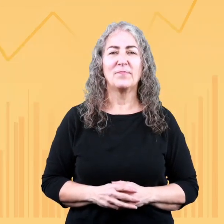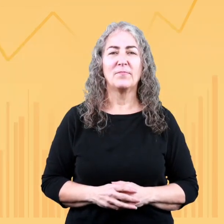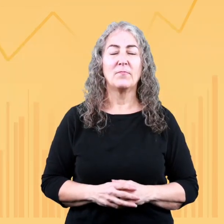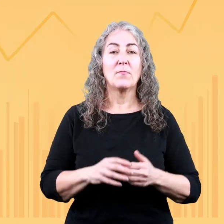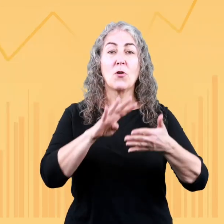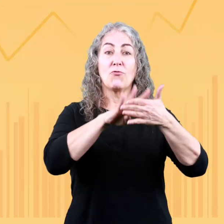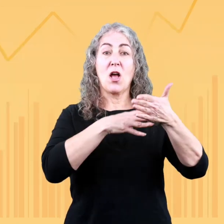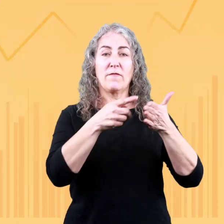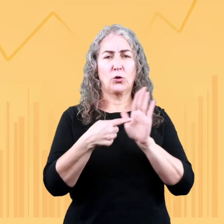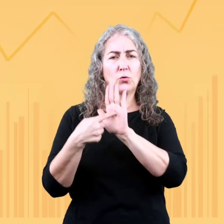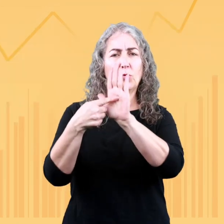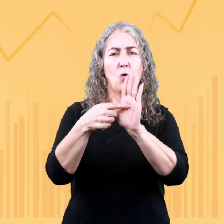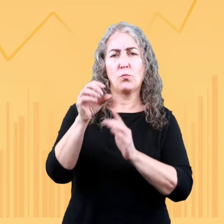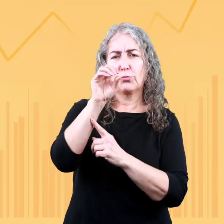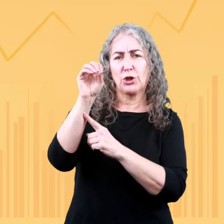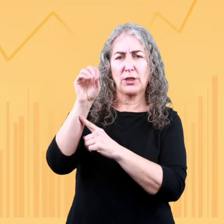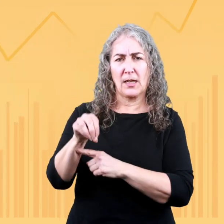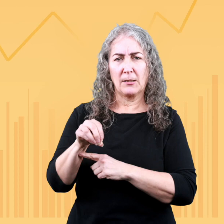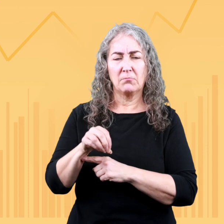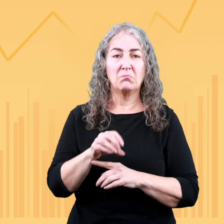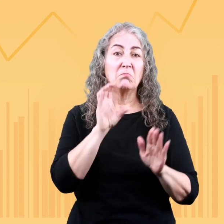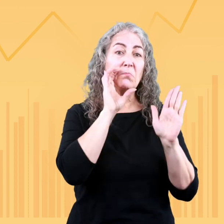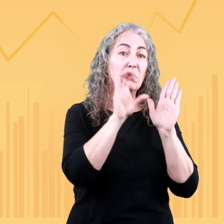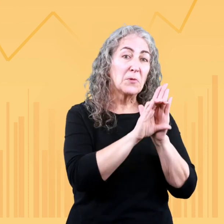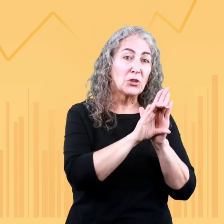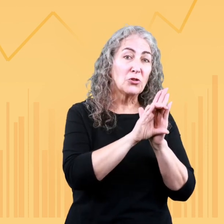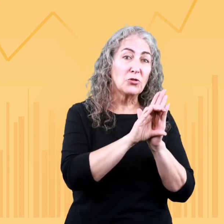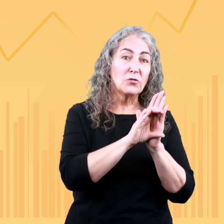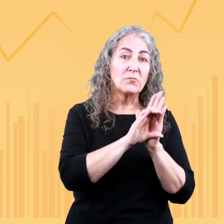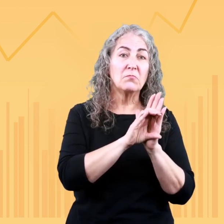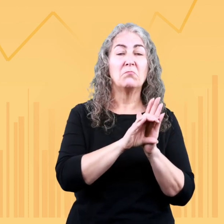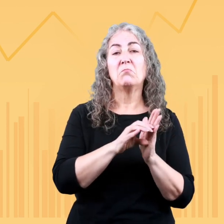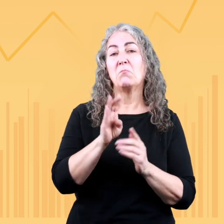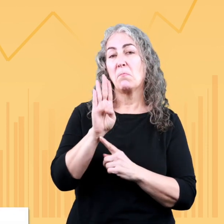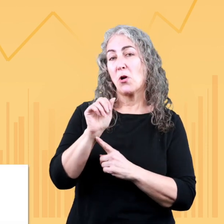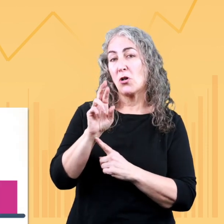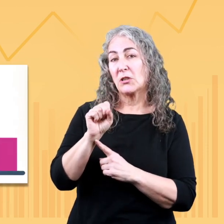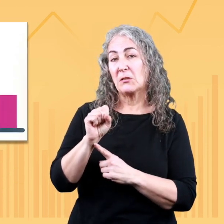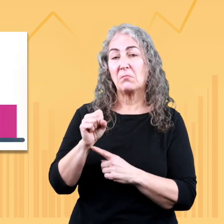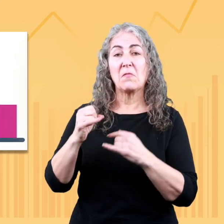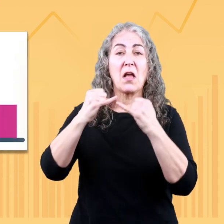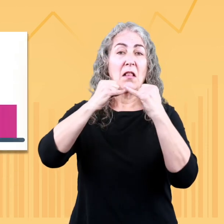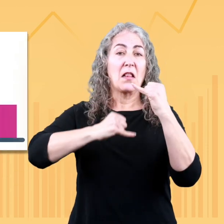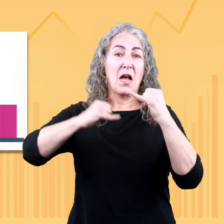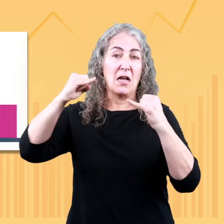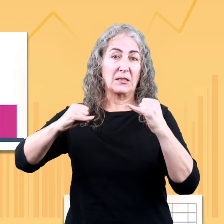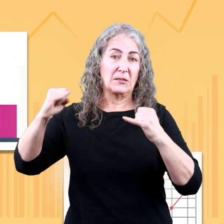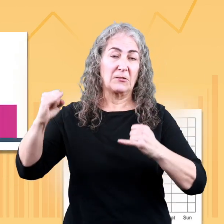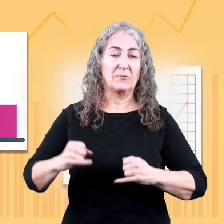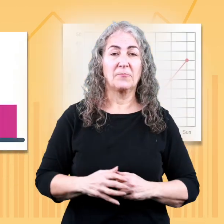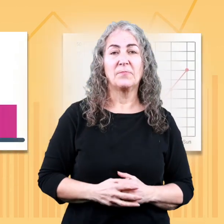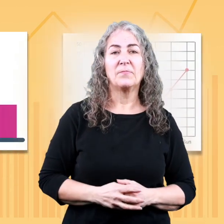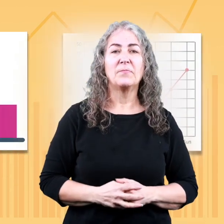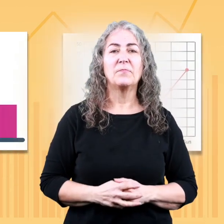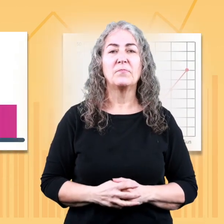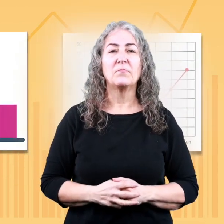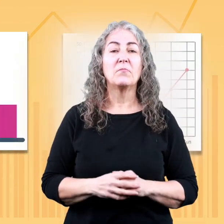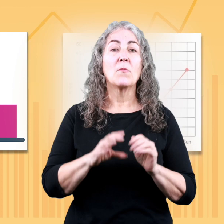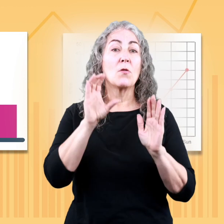Graphs can show percentages, pictures, bars, or lines.